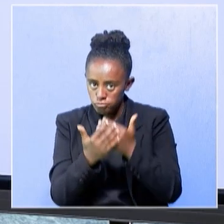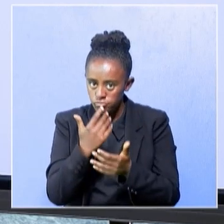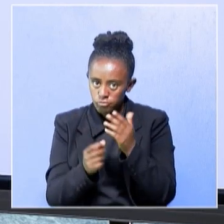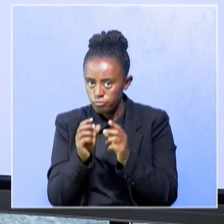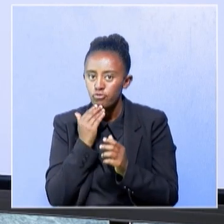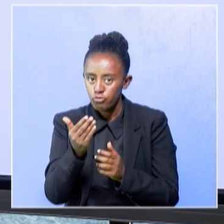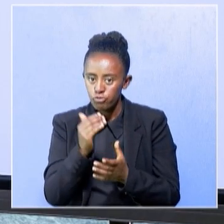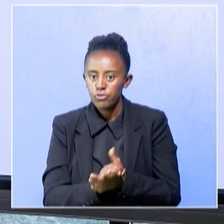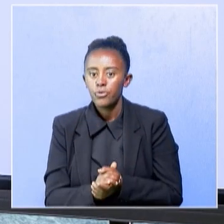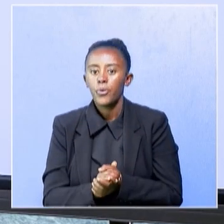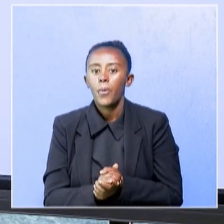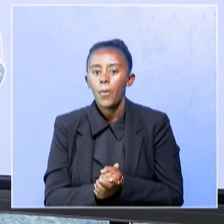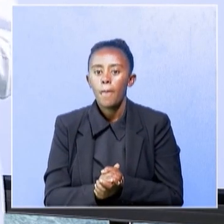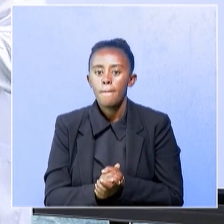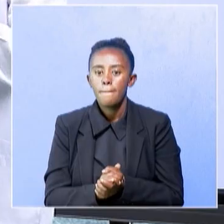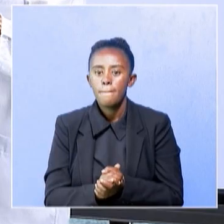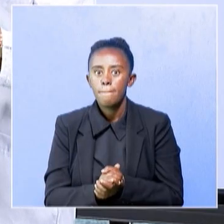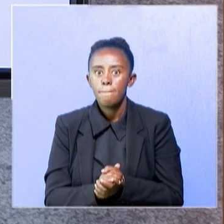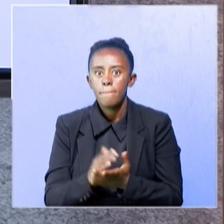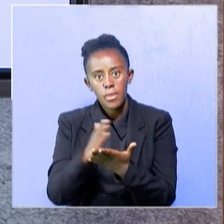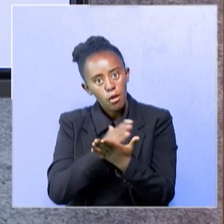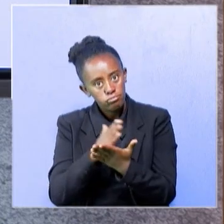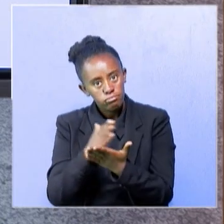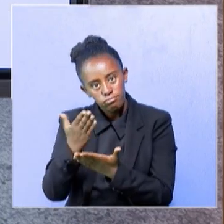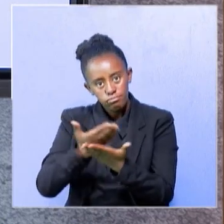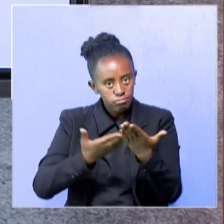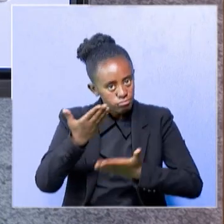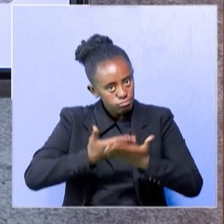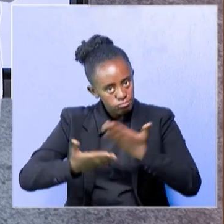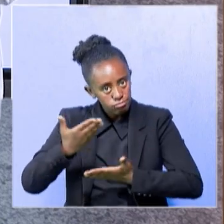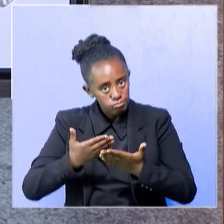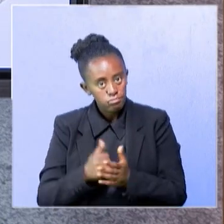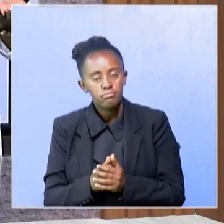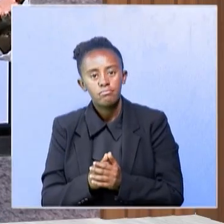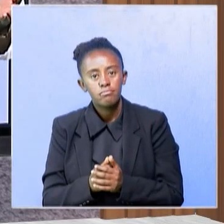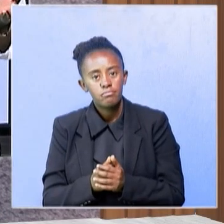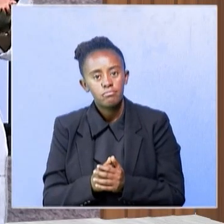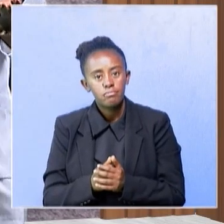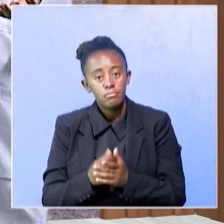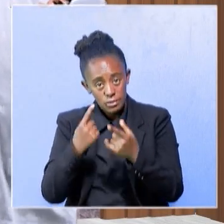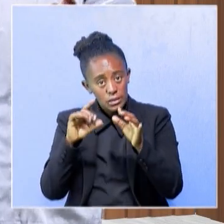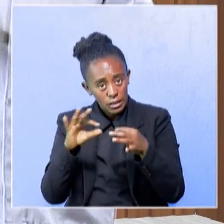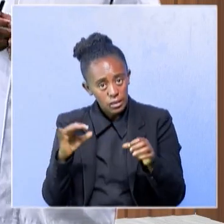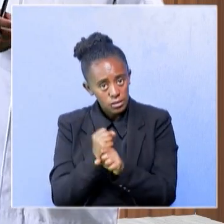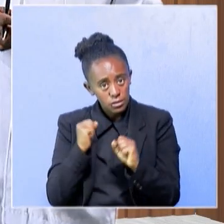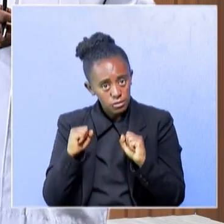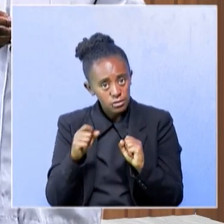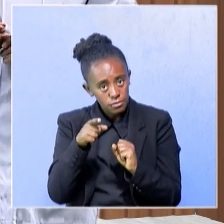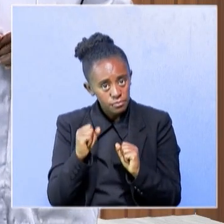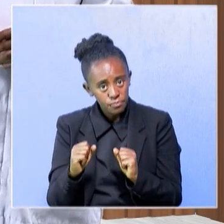Very good. That's interesting. Yeah, you shared to each other. Are you going to try to make some sentences?